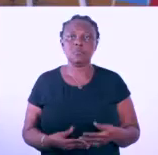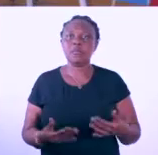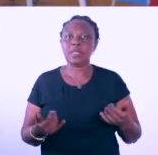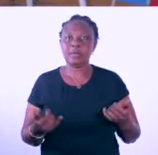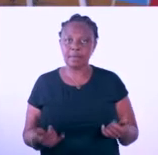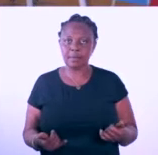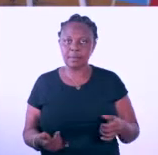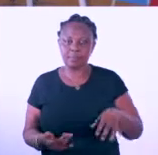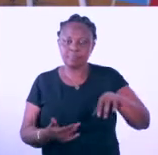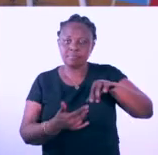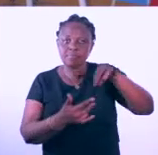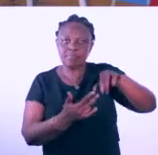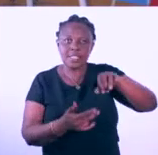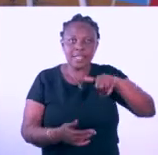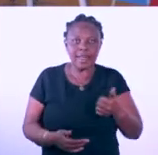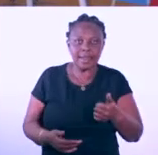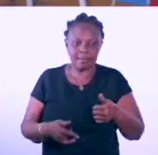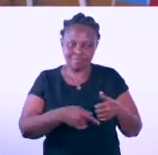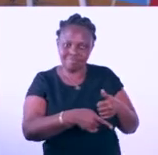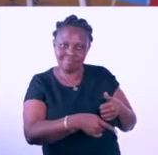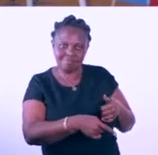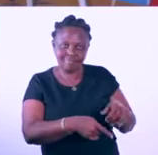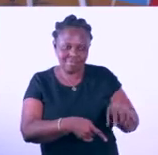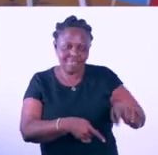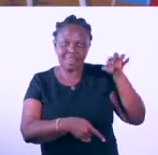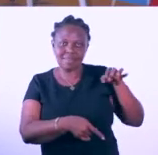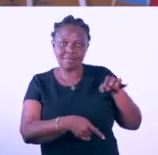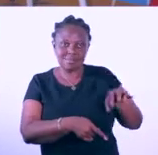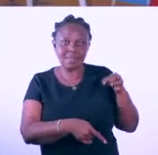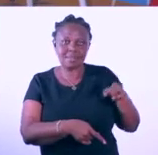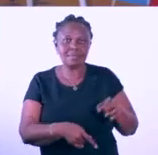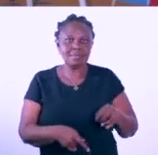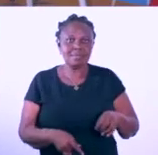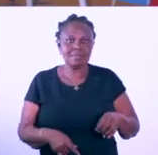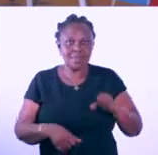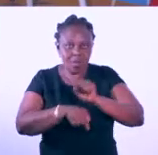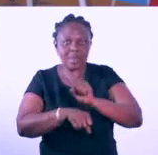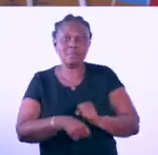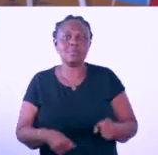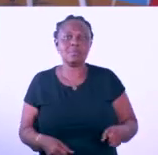Now, select another one from here, any of these, and do it.